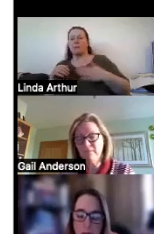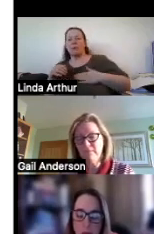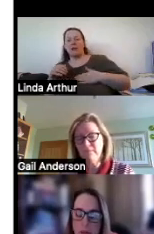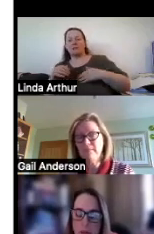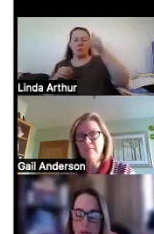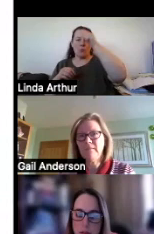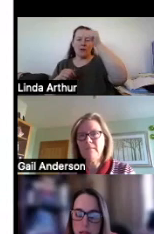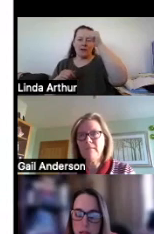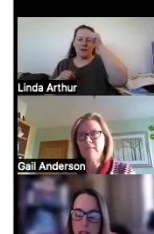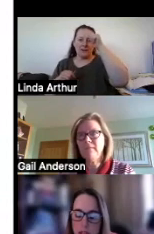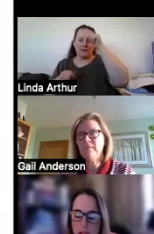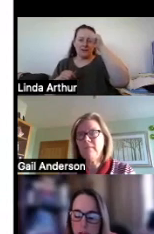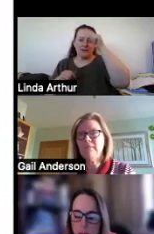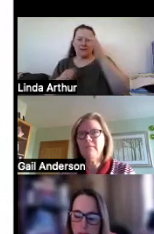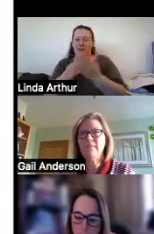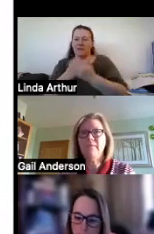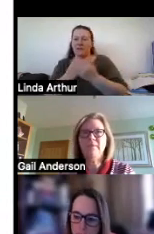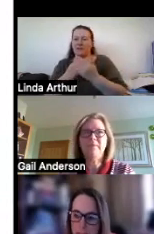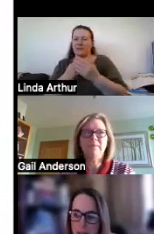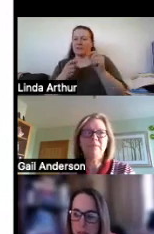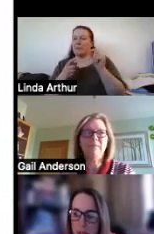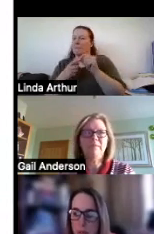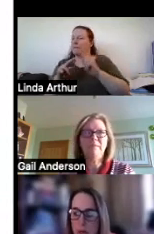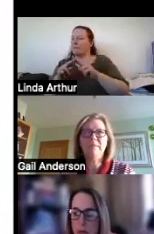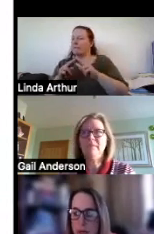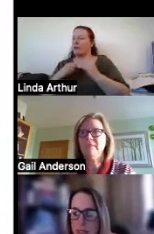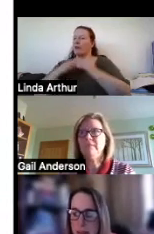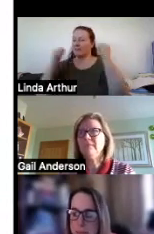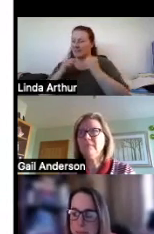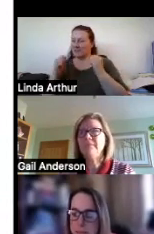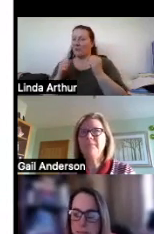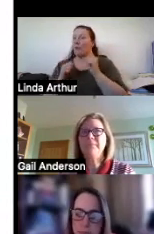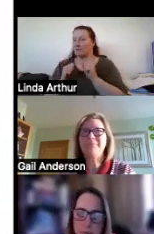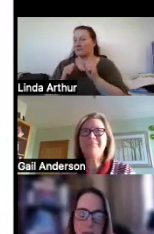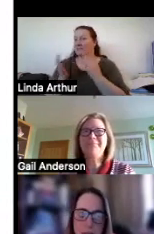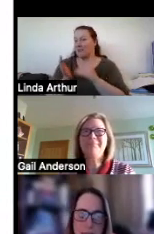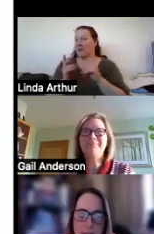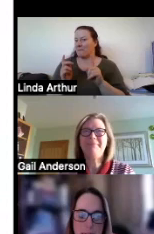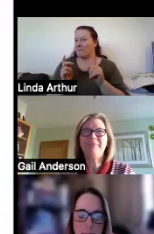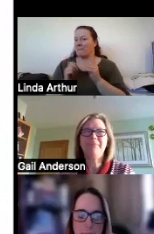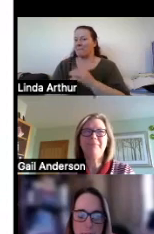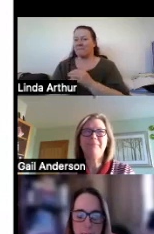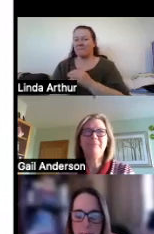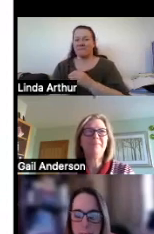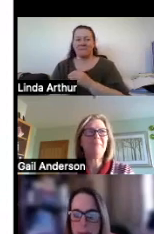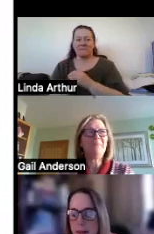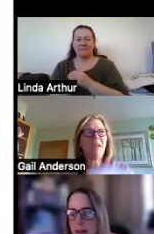and of course, us encouraging you to do your pelvic floor exercises, which is what we're talking about today. Next slide,